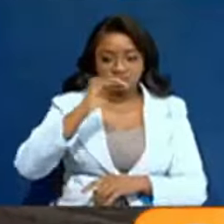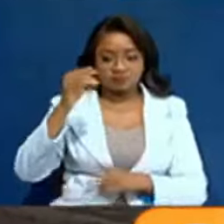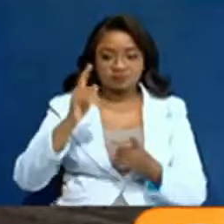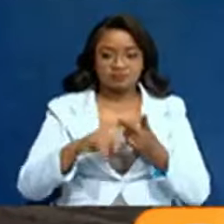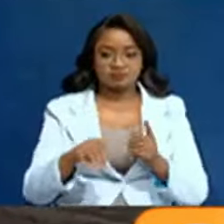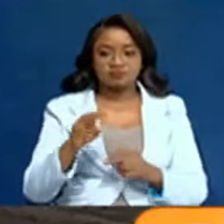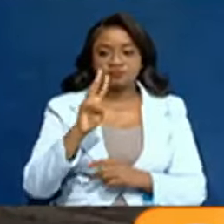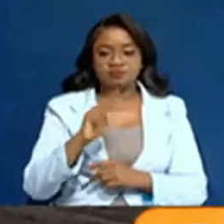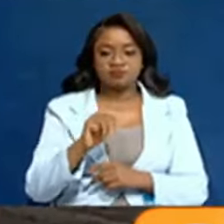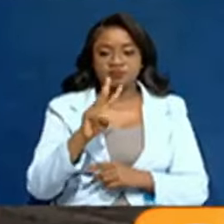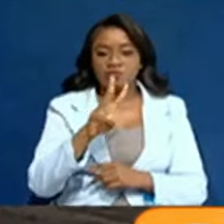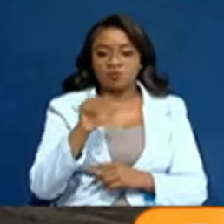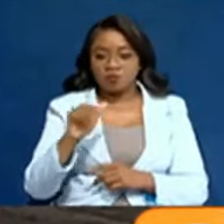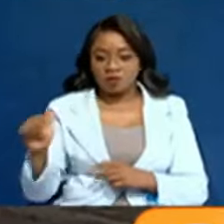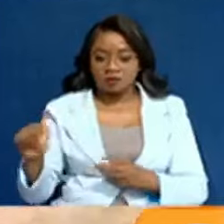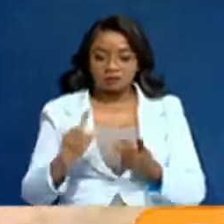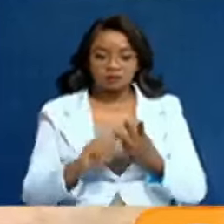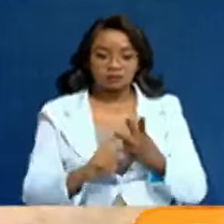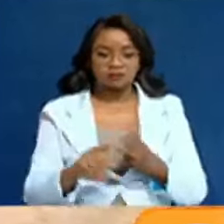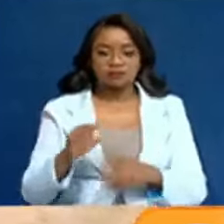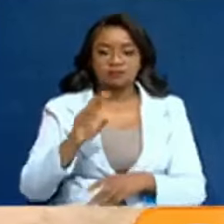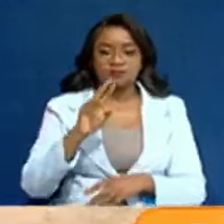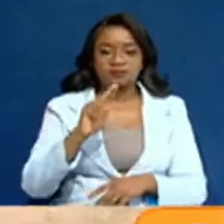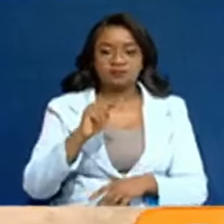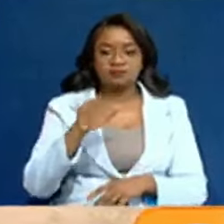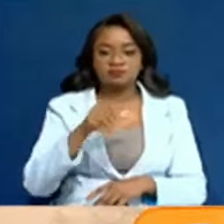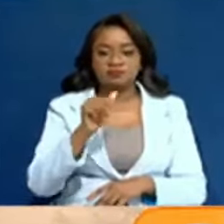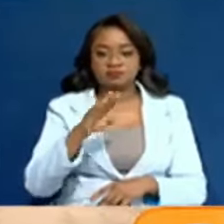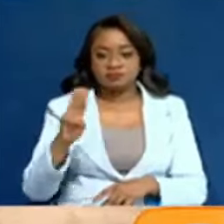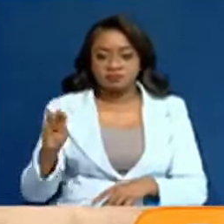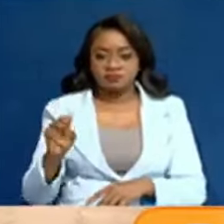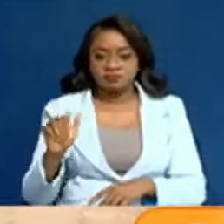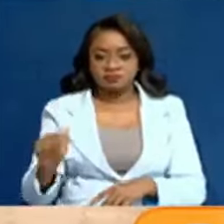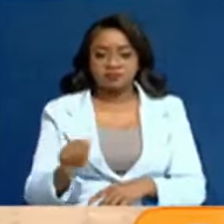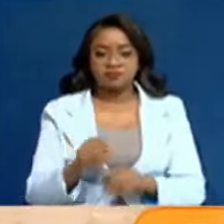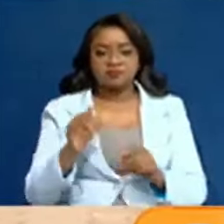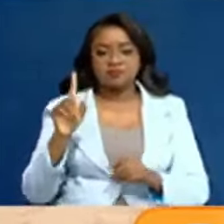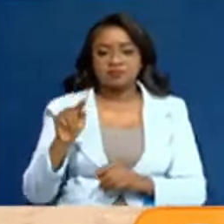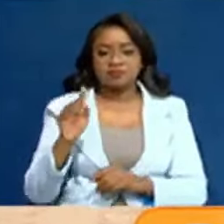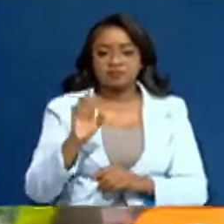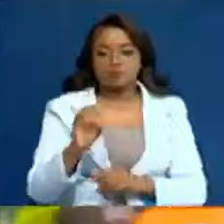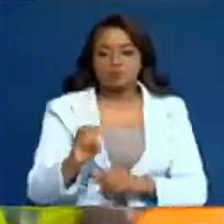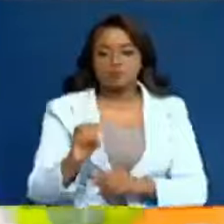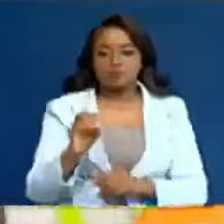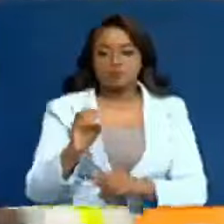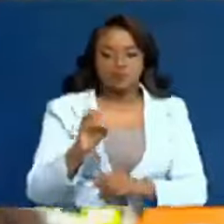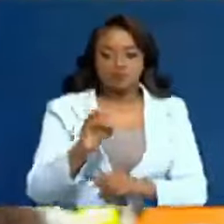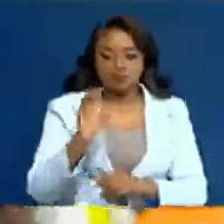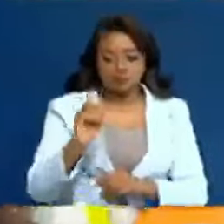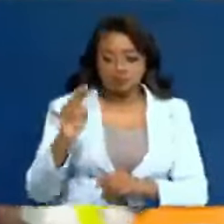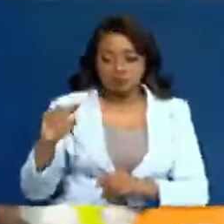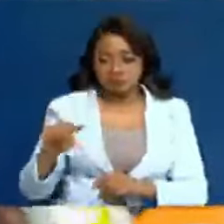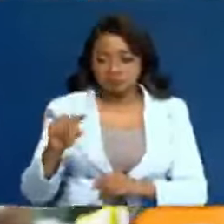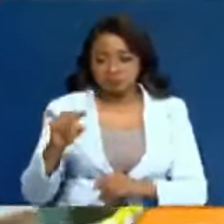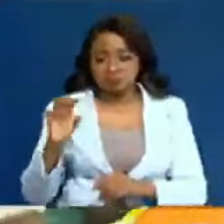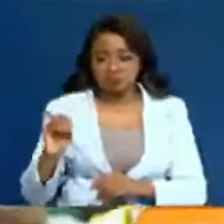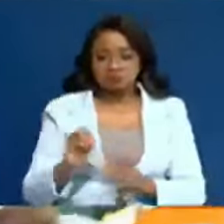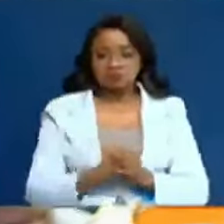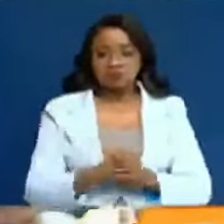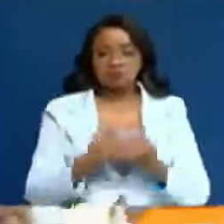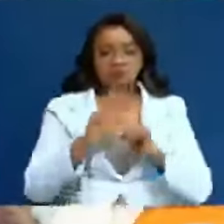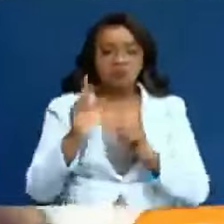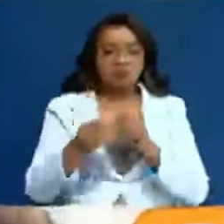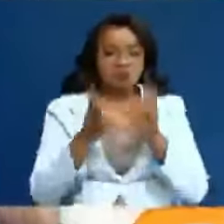Kombani, Wa, Ujamaa, and Mtongwe. Listeners got a chance to learn about how they can easily access loans offered by